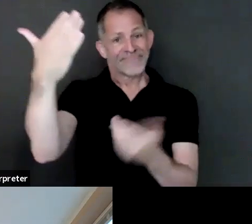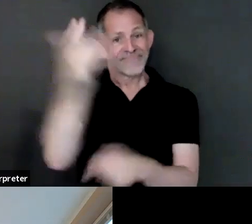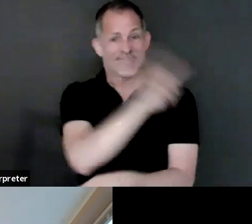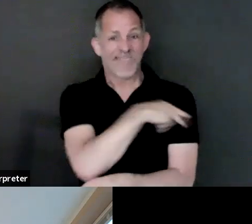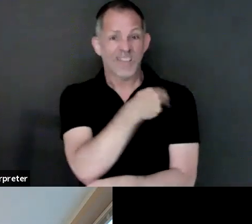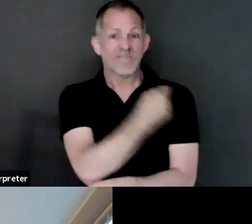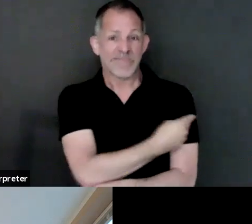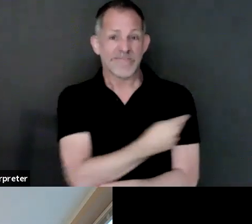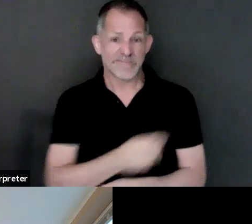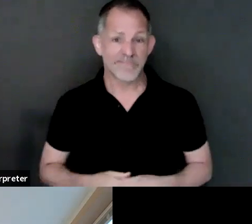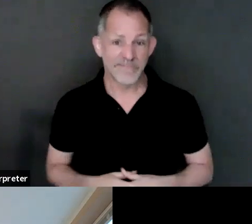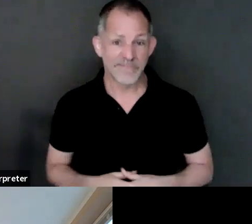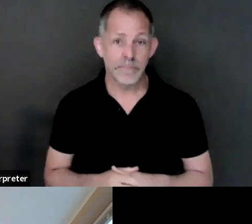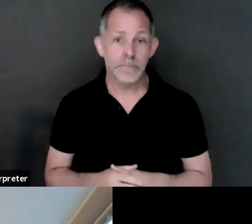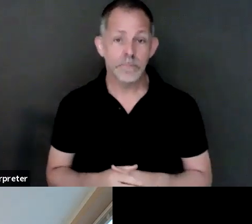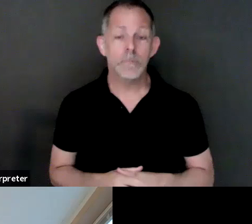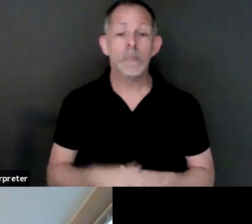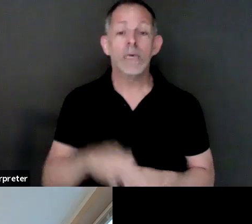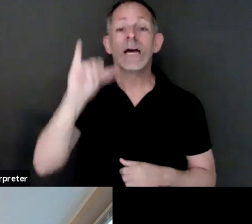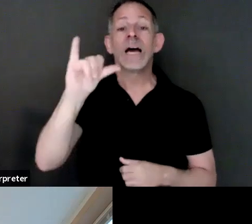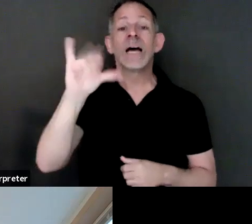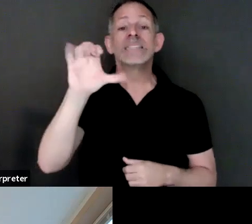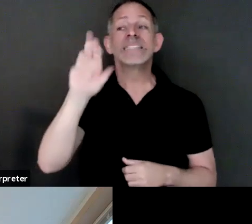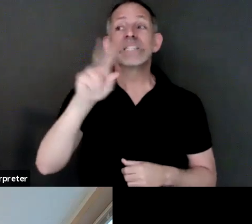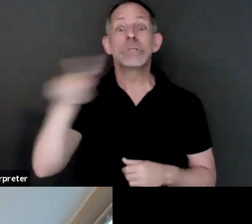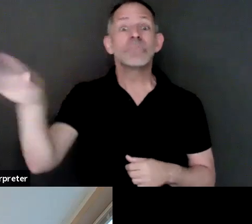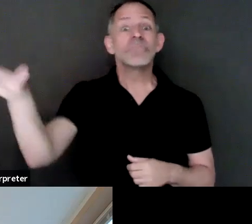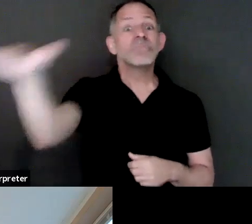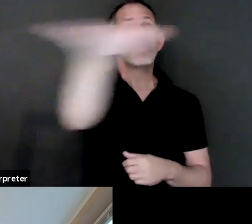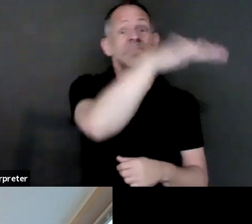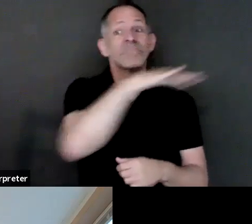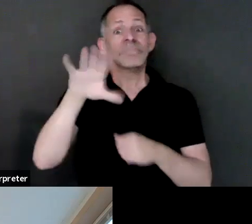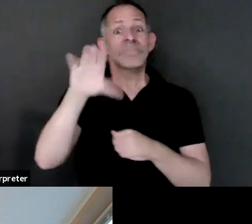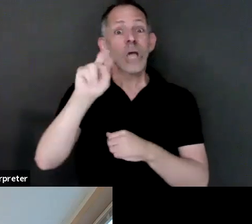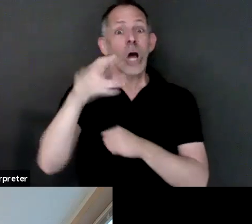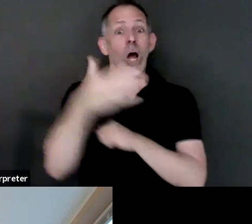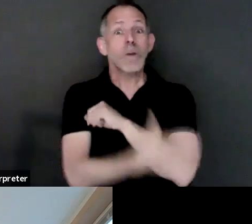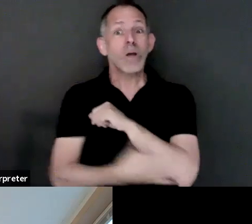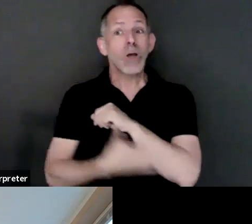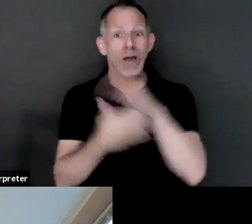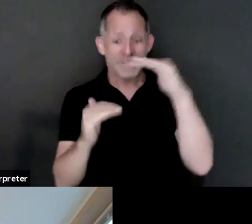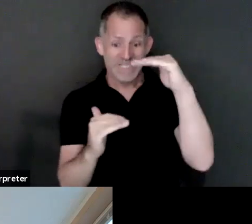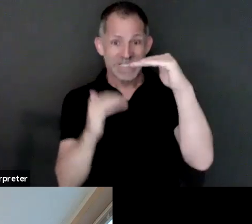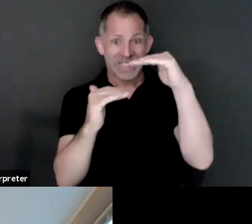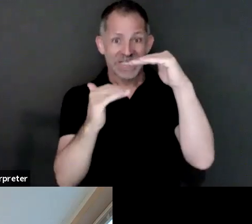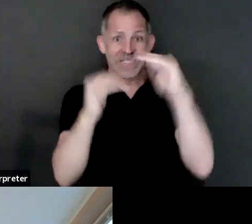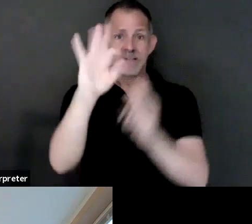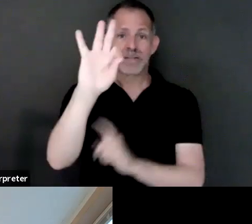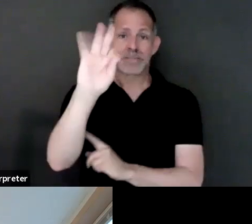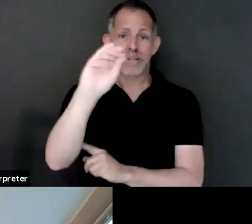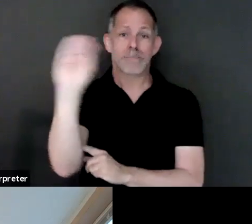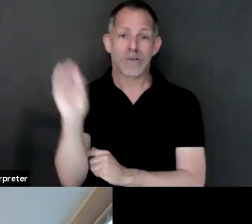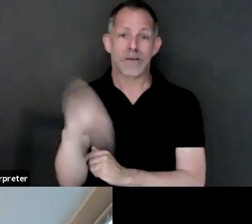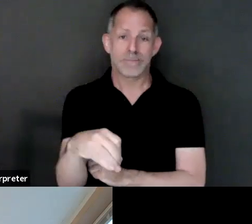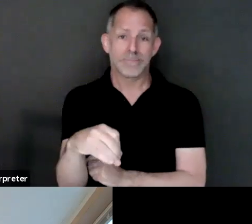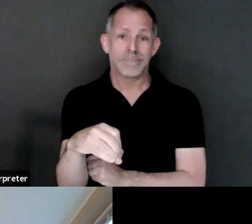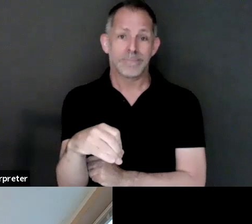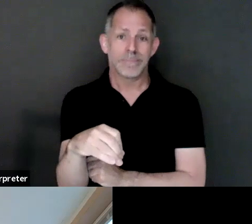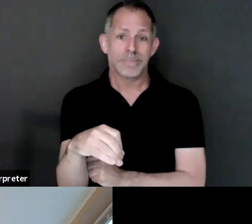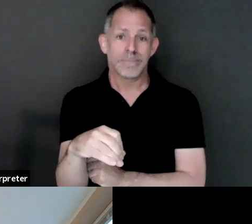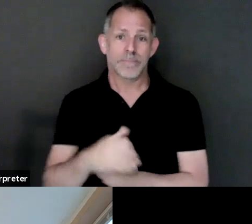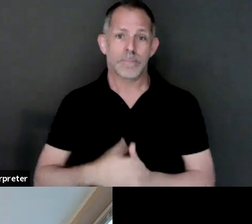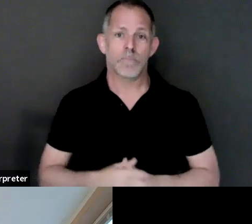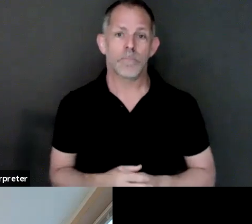is 90%. Why is this happening? Well, just to review, one, an incomplete vaccination